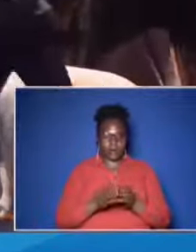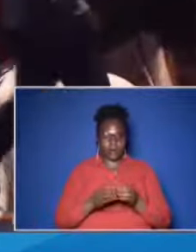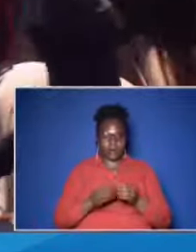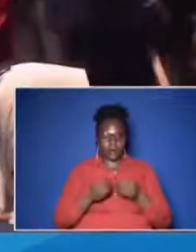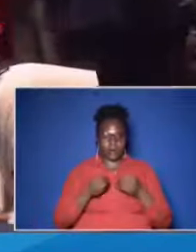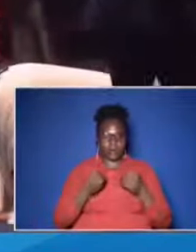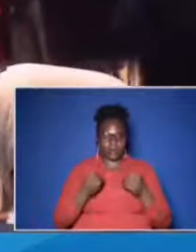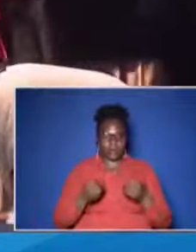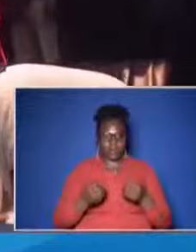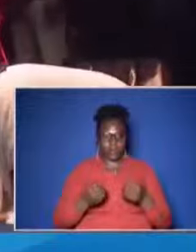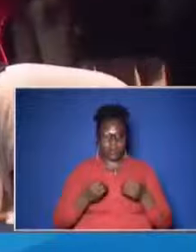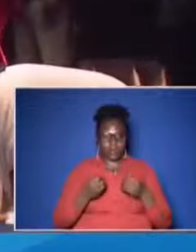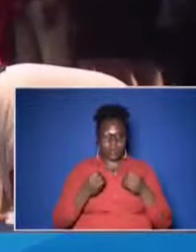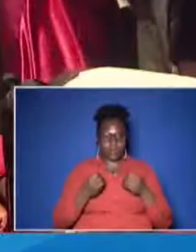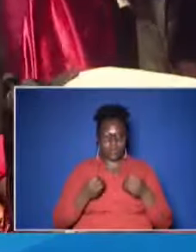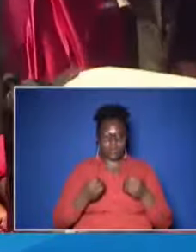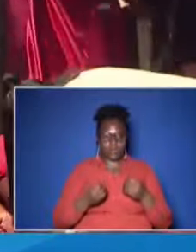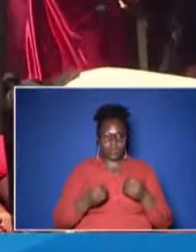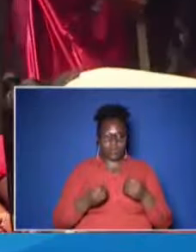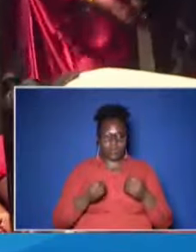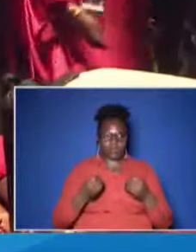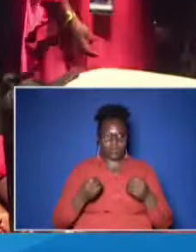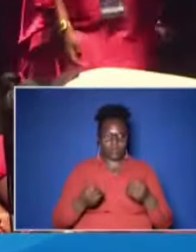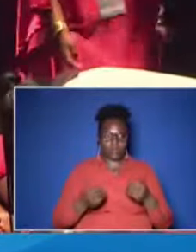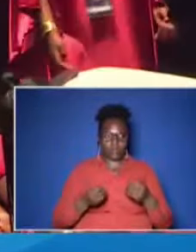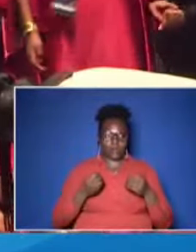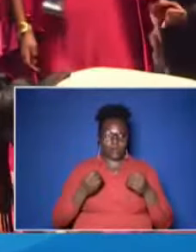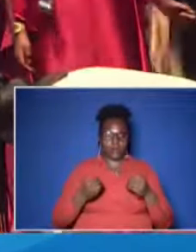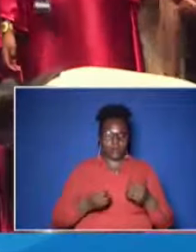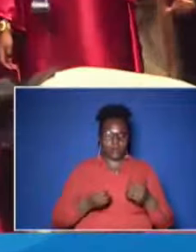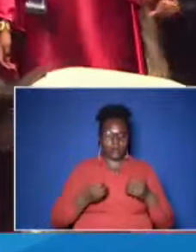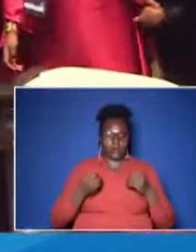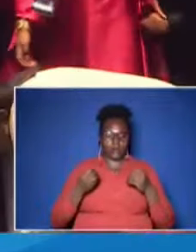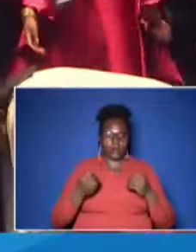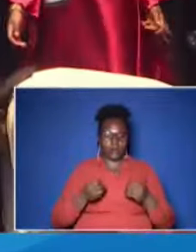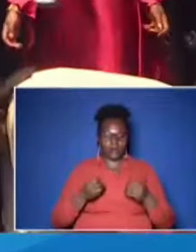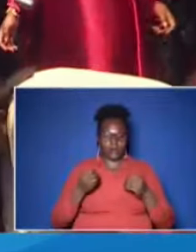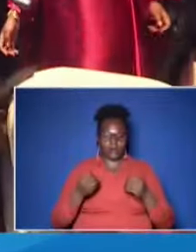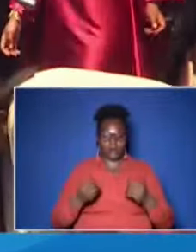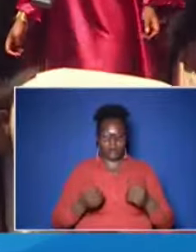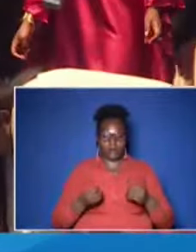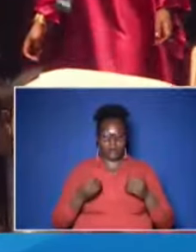name with you keep it with you keep it with